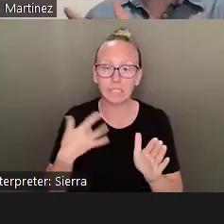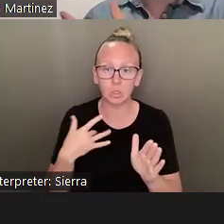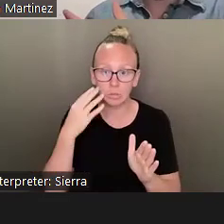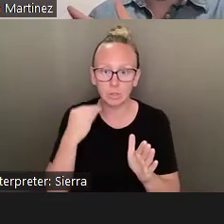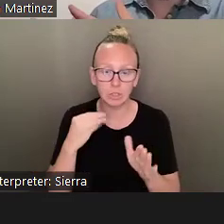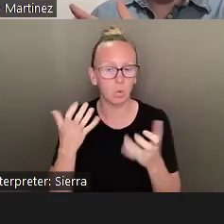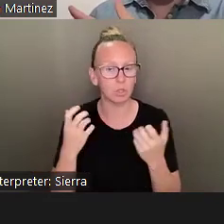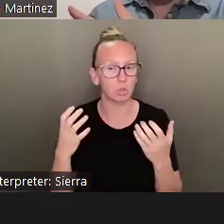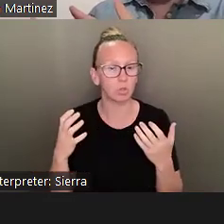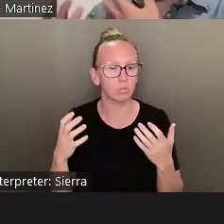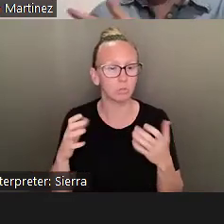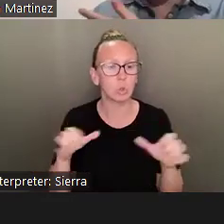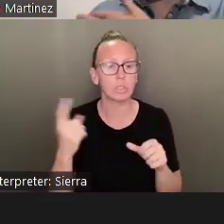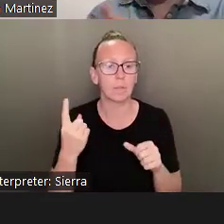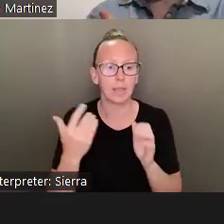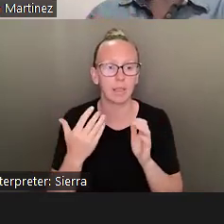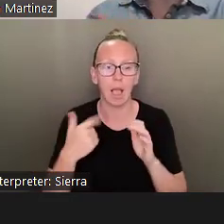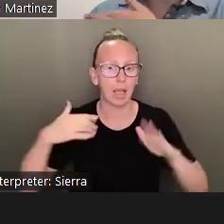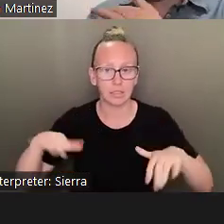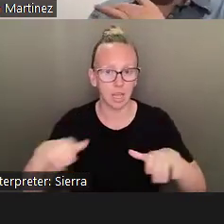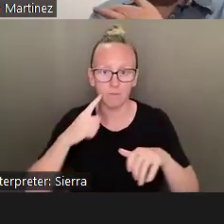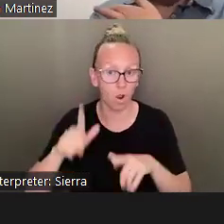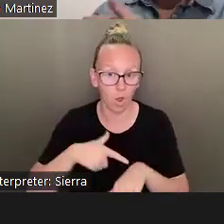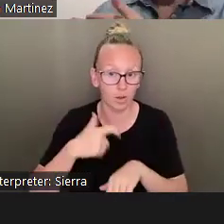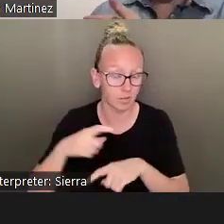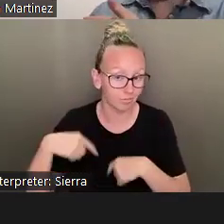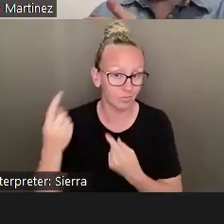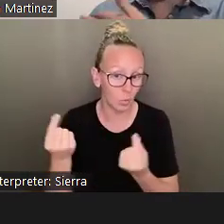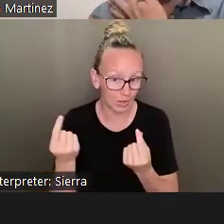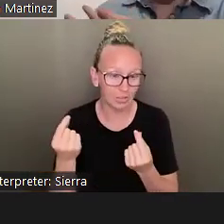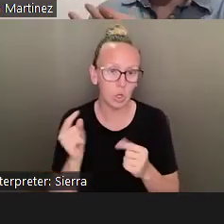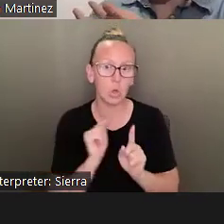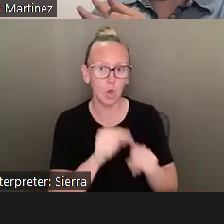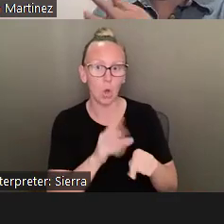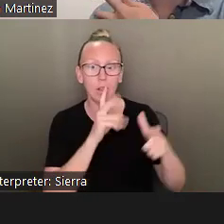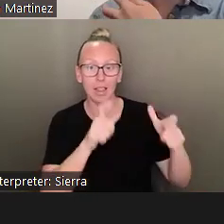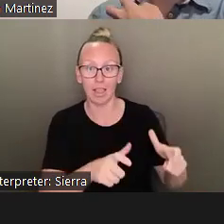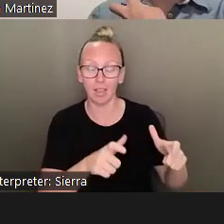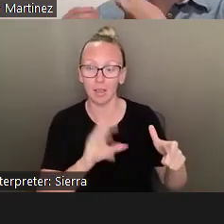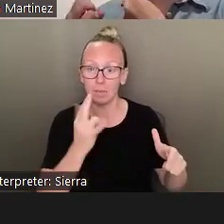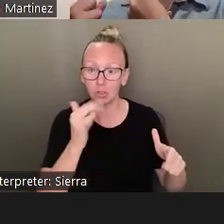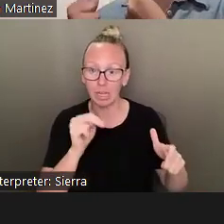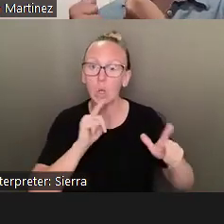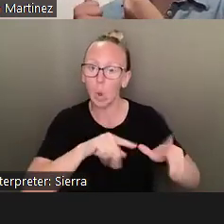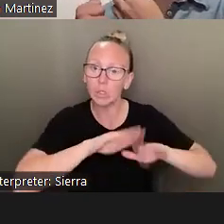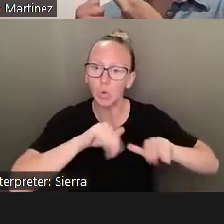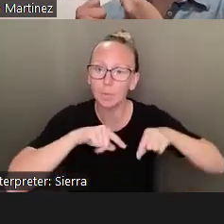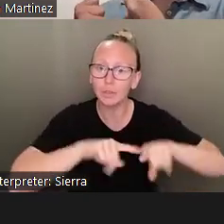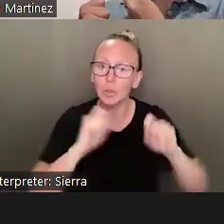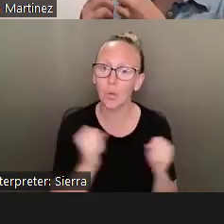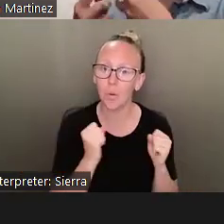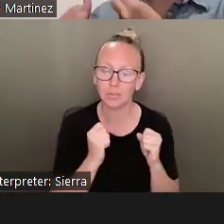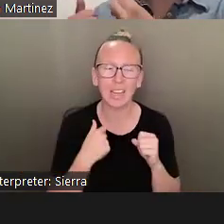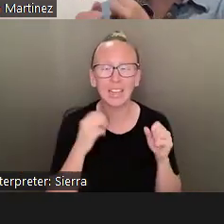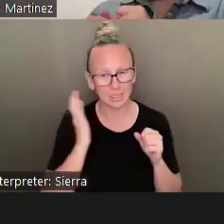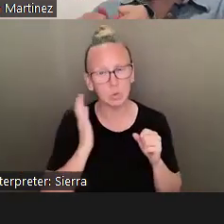hadn't done in a long time, which was swim in Lake Michigan in the cold, which I did all the time as a kind of sort